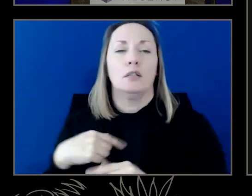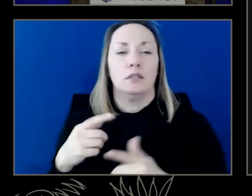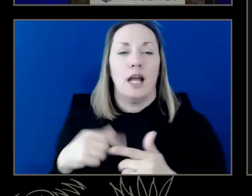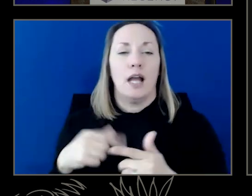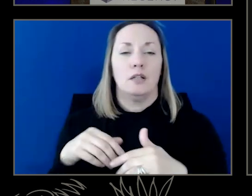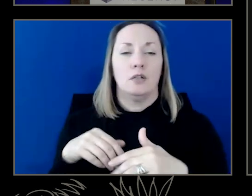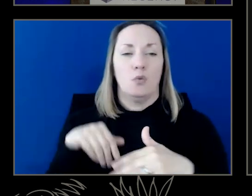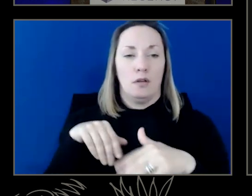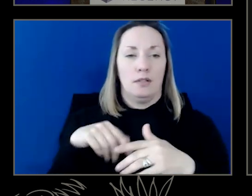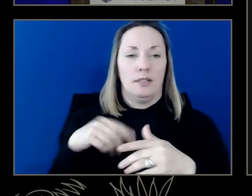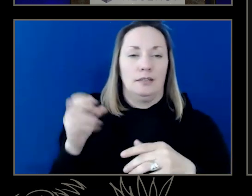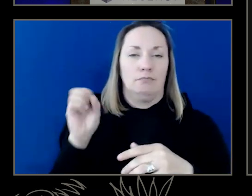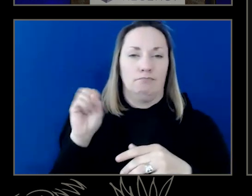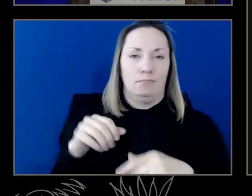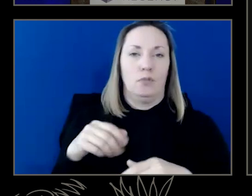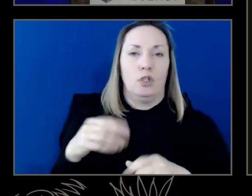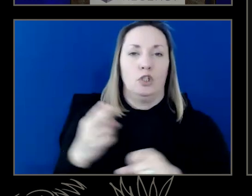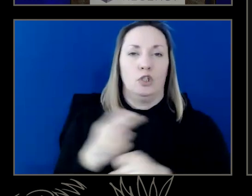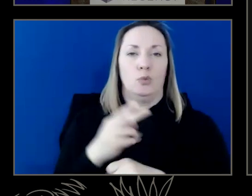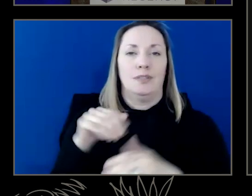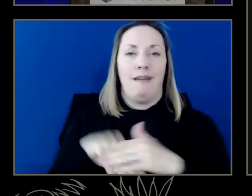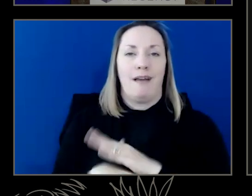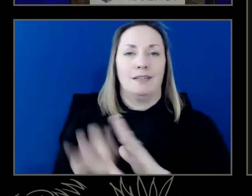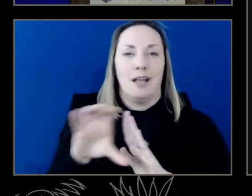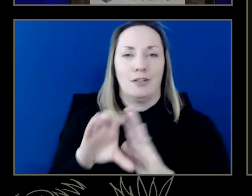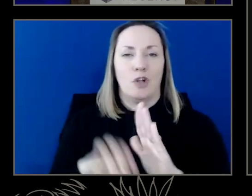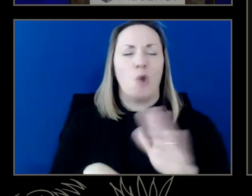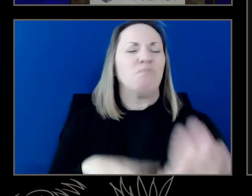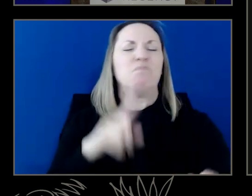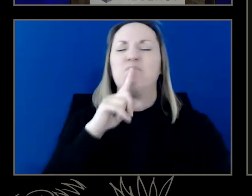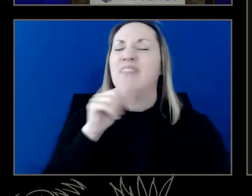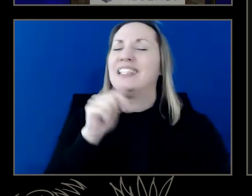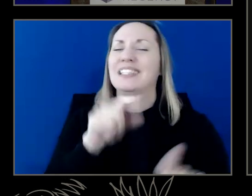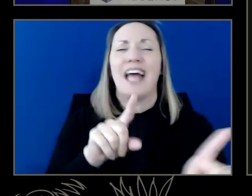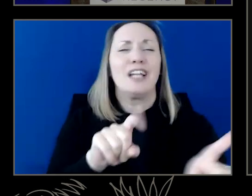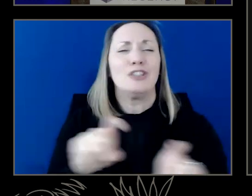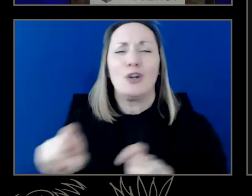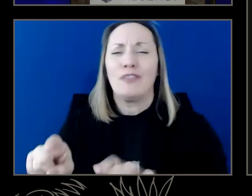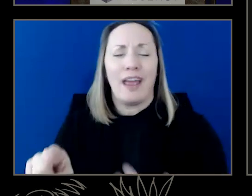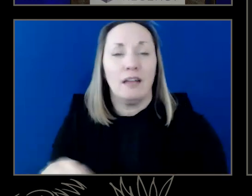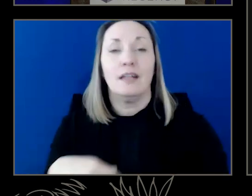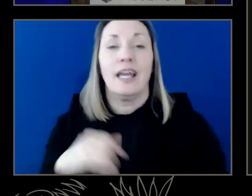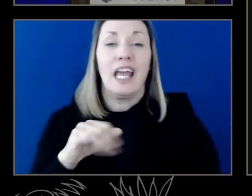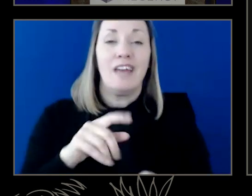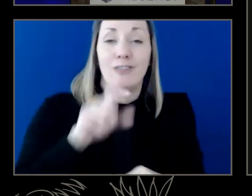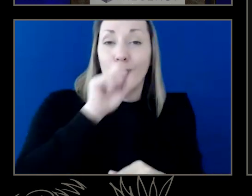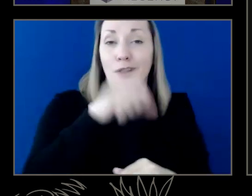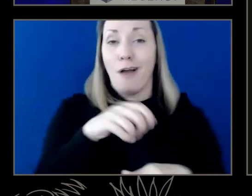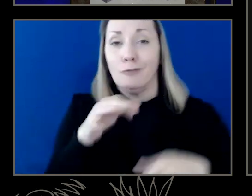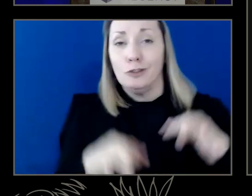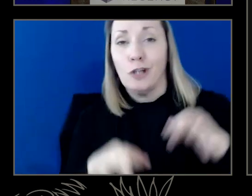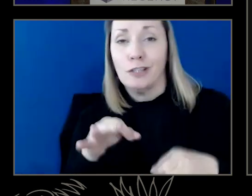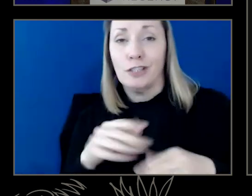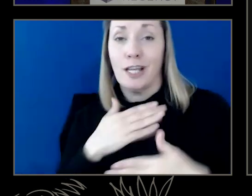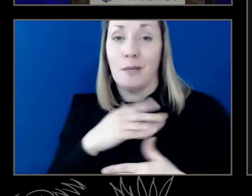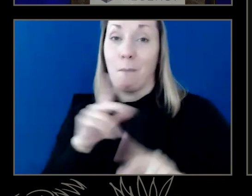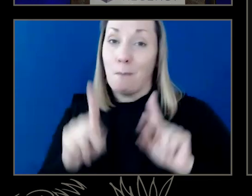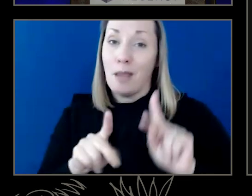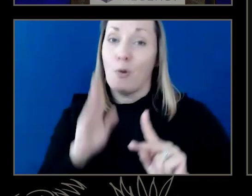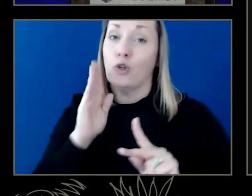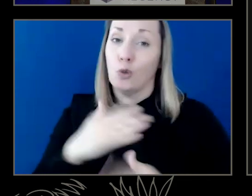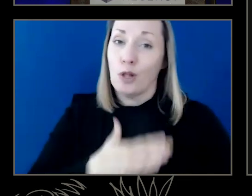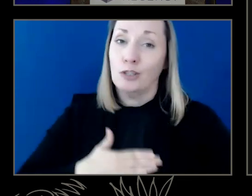access code, that would be great. And no, it's not a survey, and if you love judging people, you're gonna enjoy this.